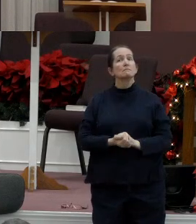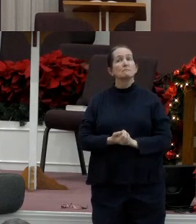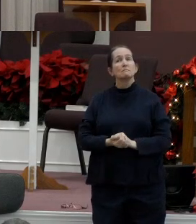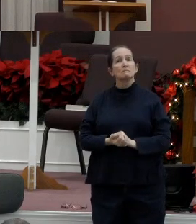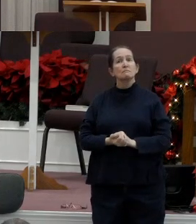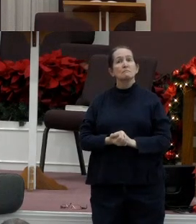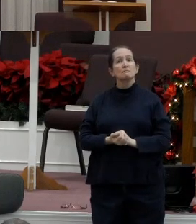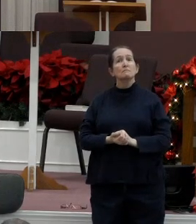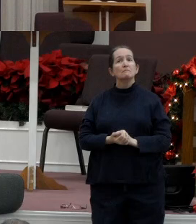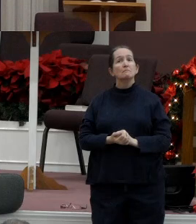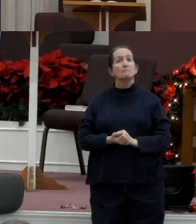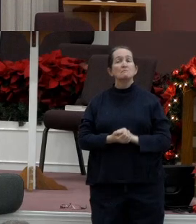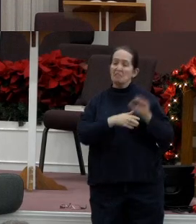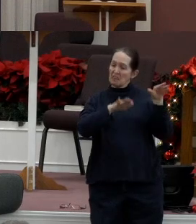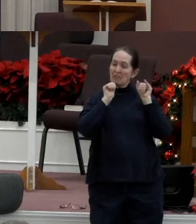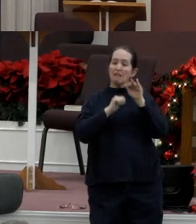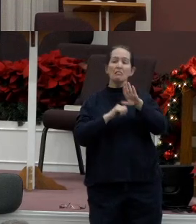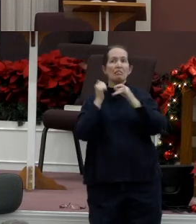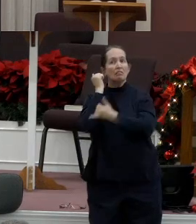They left their nations.